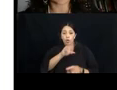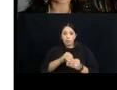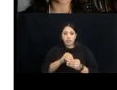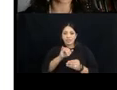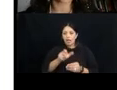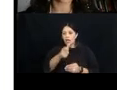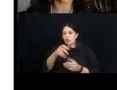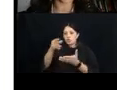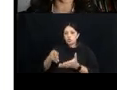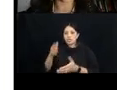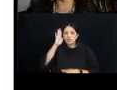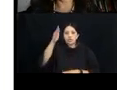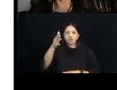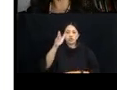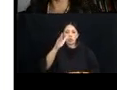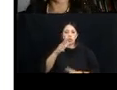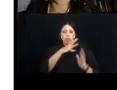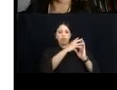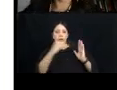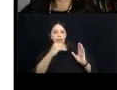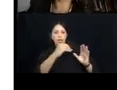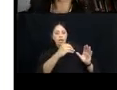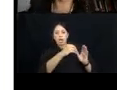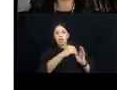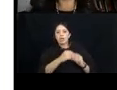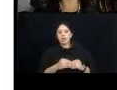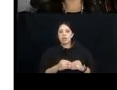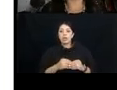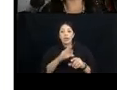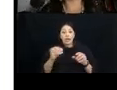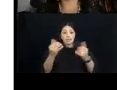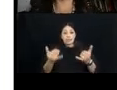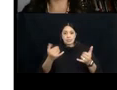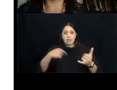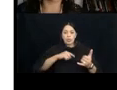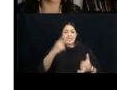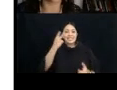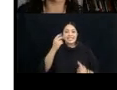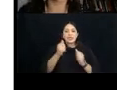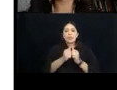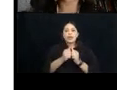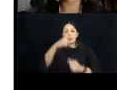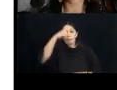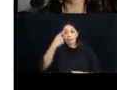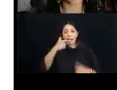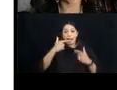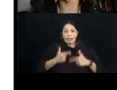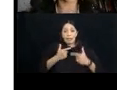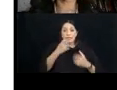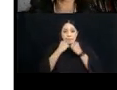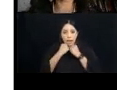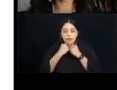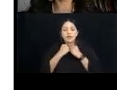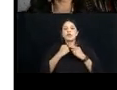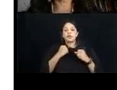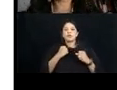student organizations. And how do they get it out? Well, just like today, what we see with Black Lives Matter and students that are organizing like Mecha,